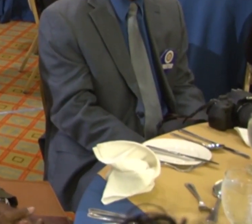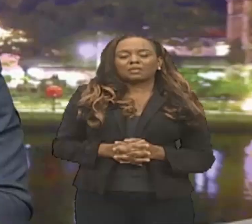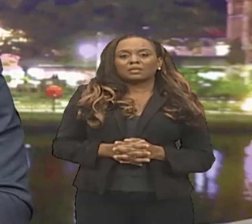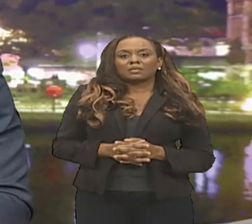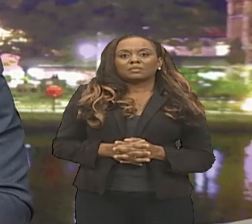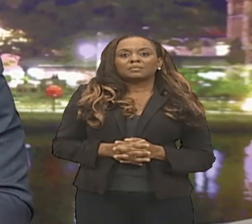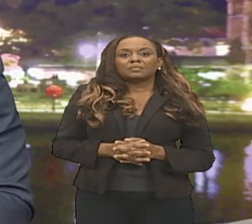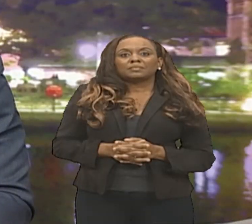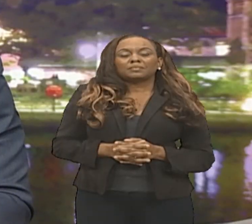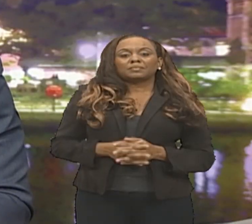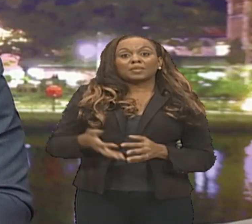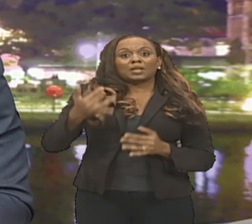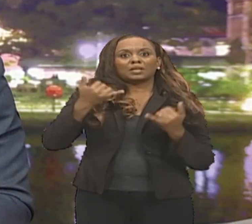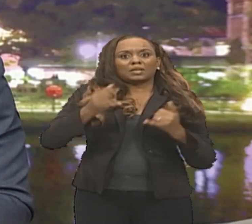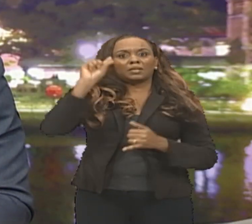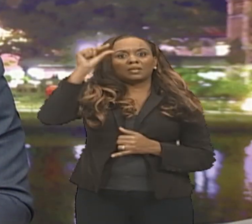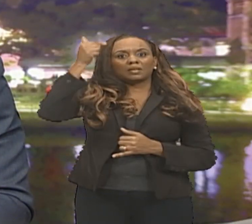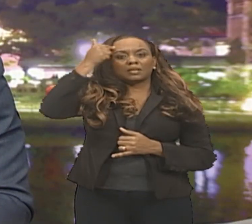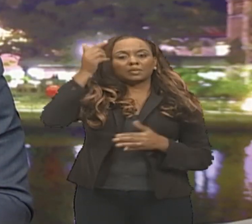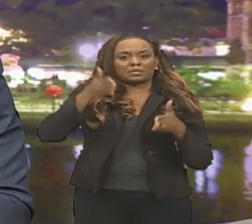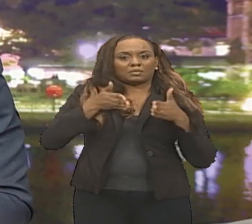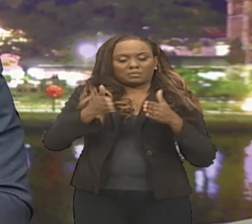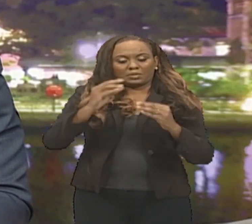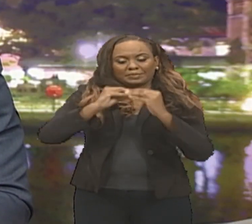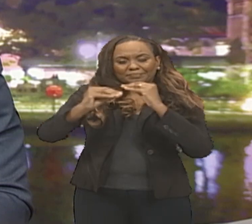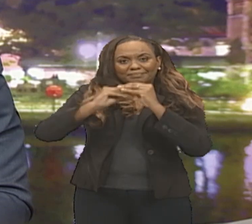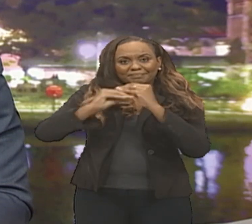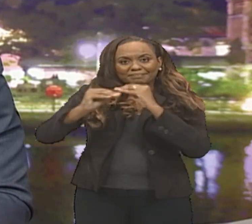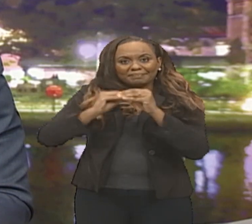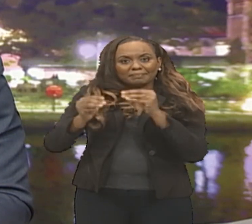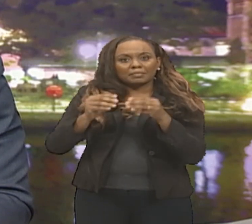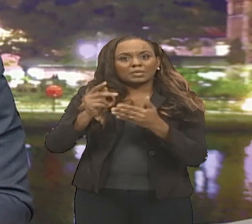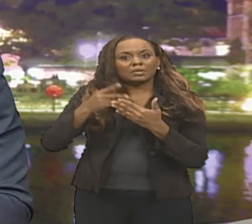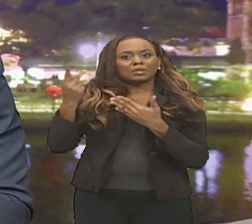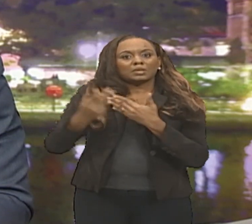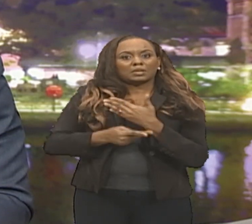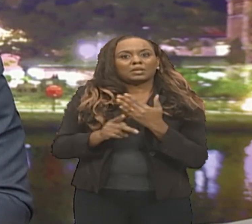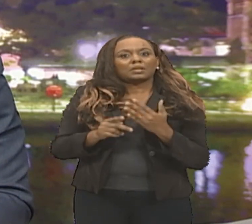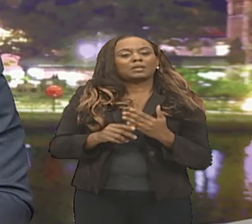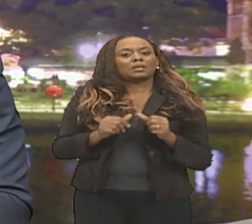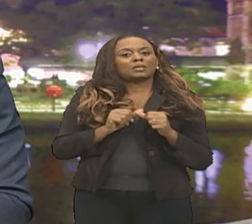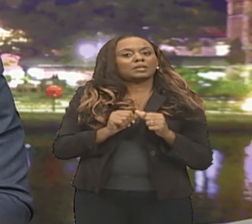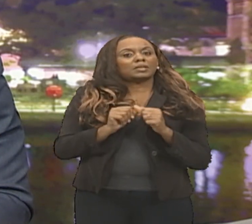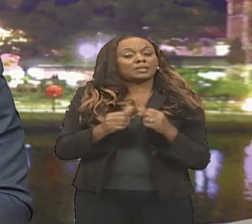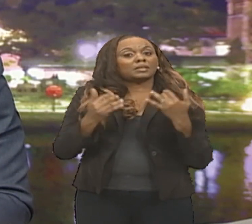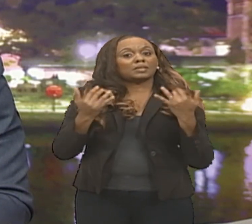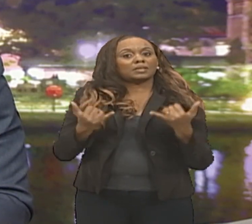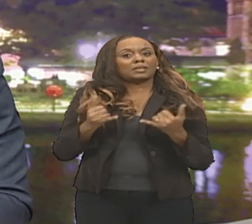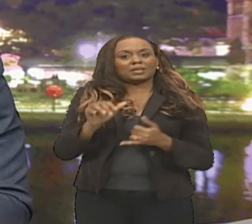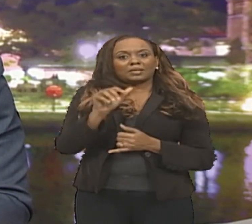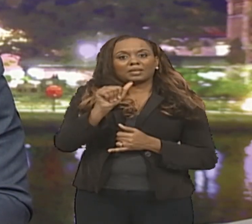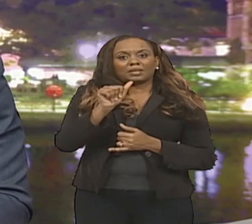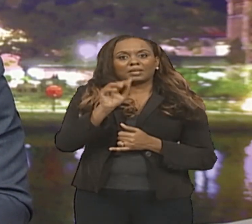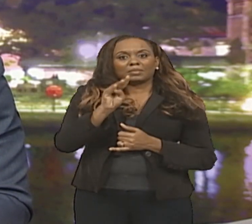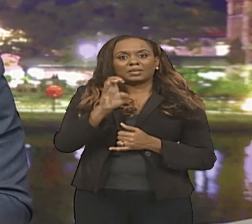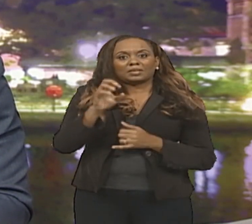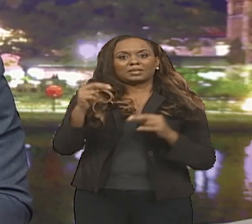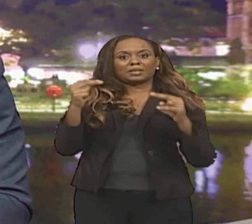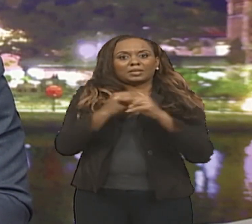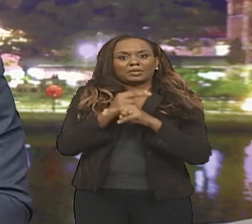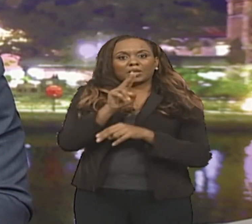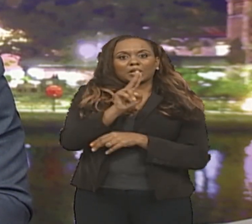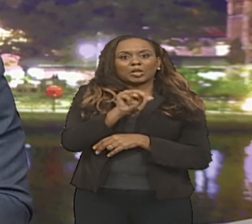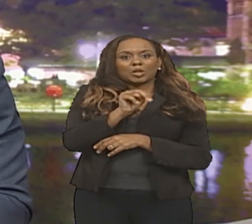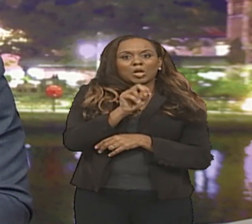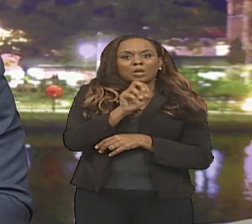News. Thanks, Sharika. Government's road rehabilitation program continued today along the ABC Highway from the Norman Niles